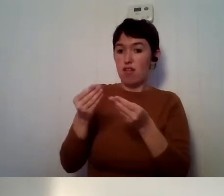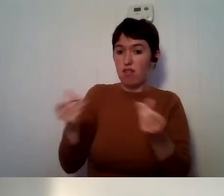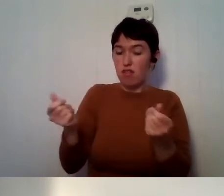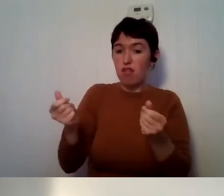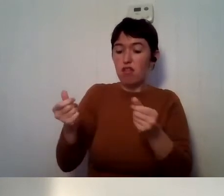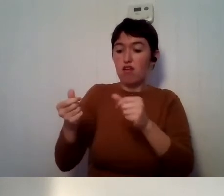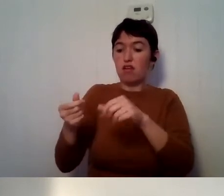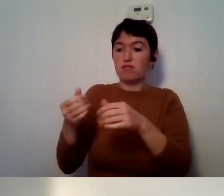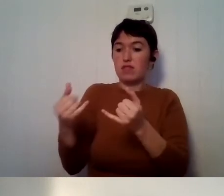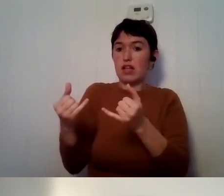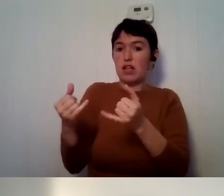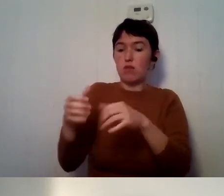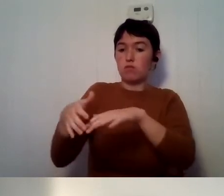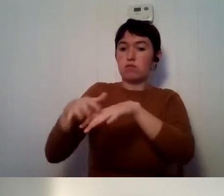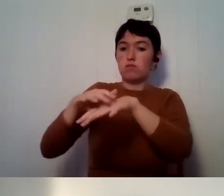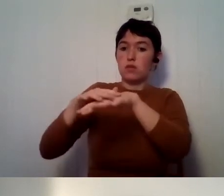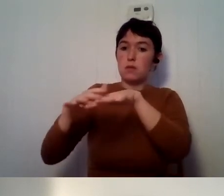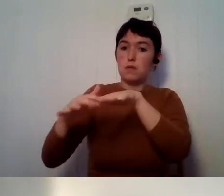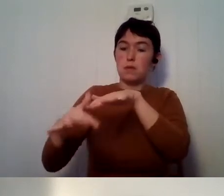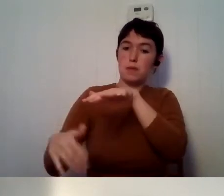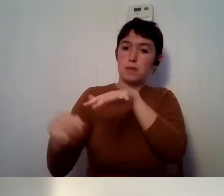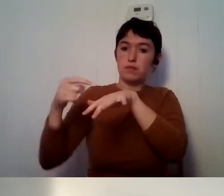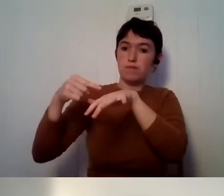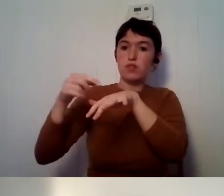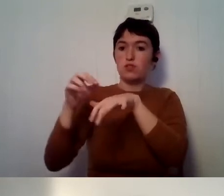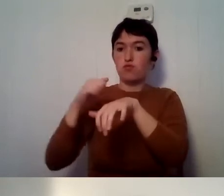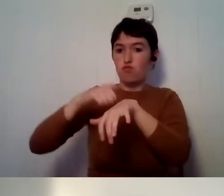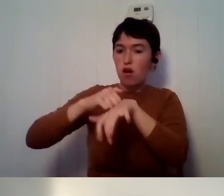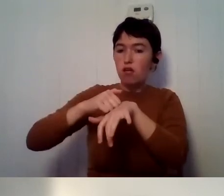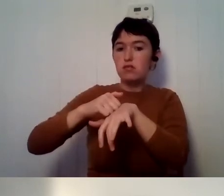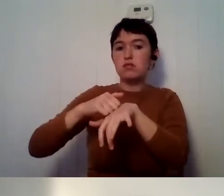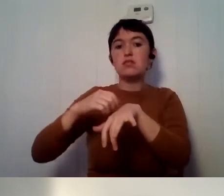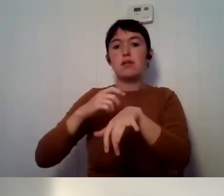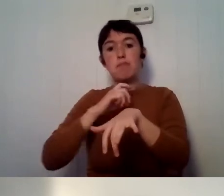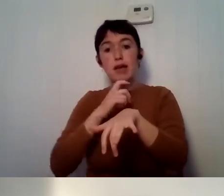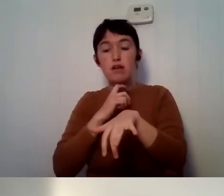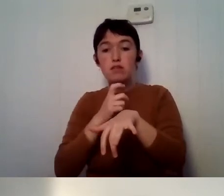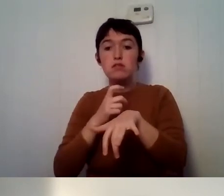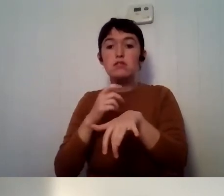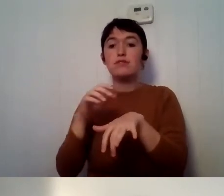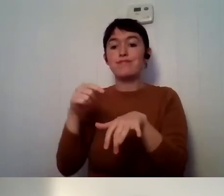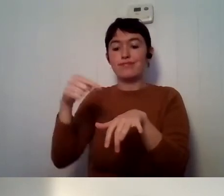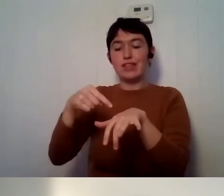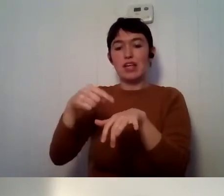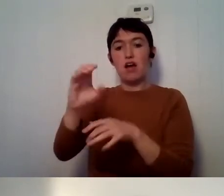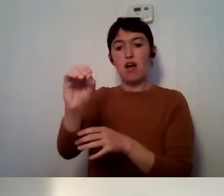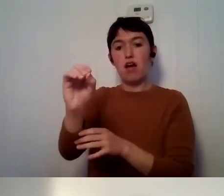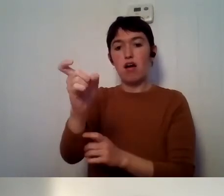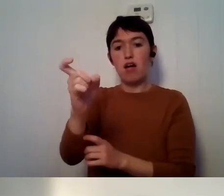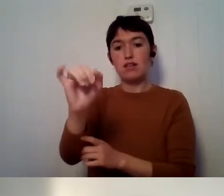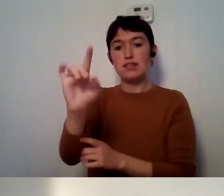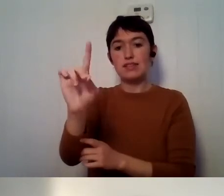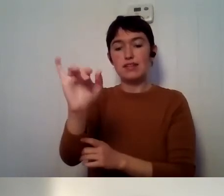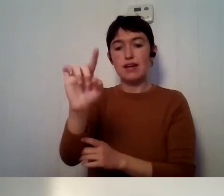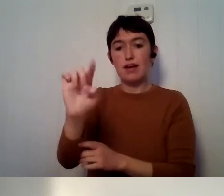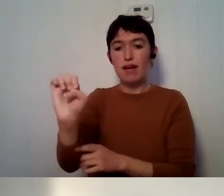exposes these rocks, these heavy metals, to the air, they oxidize. And so particularly in these areas where